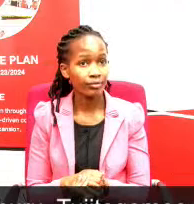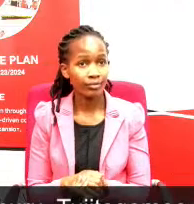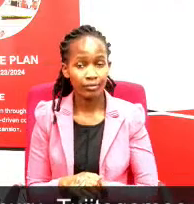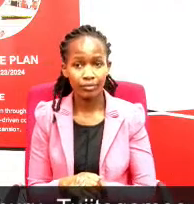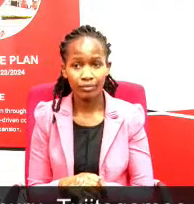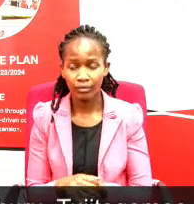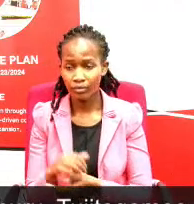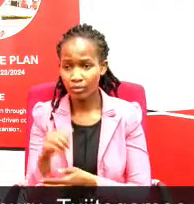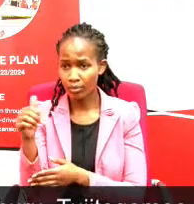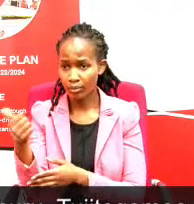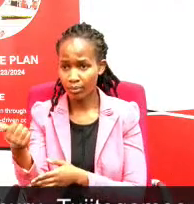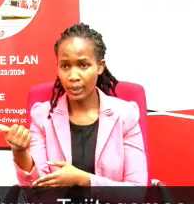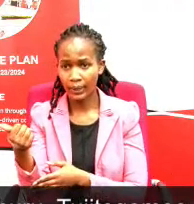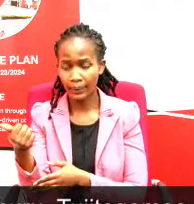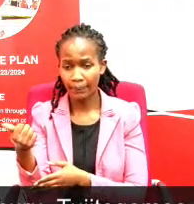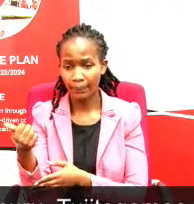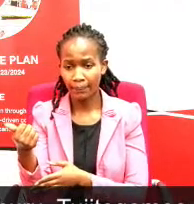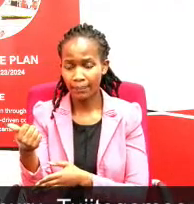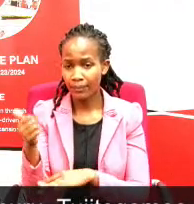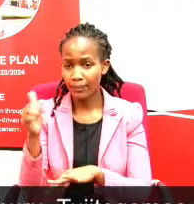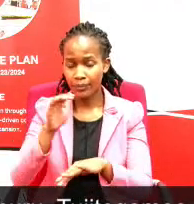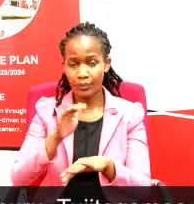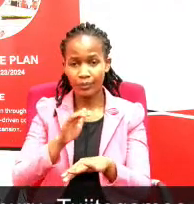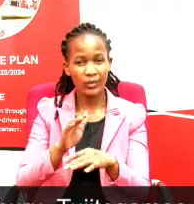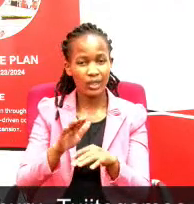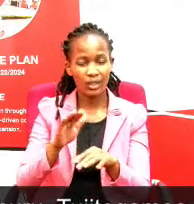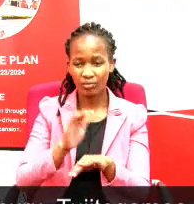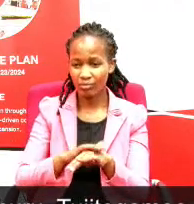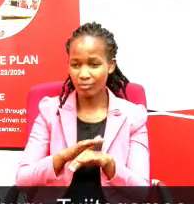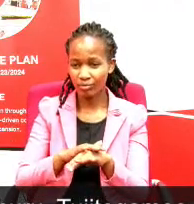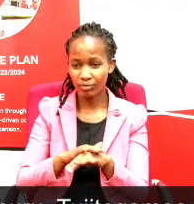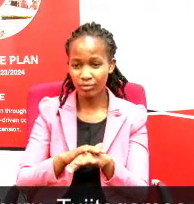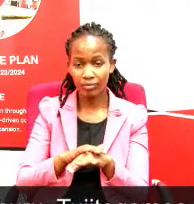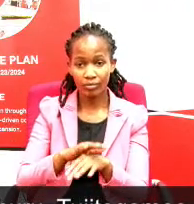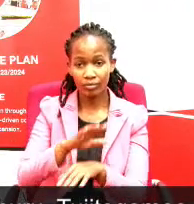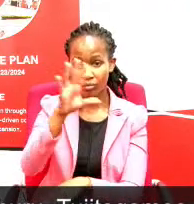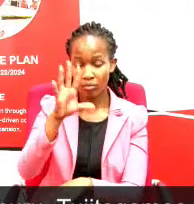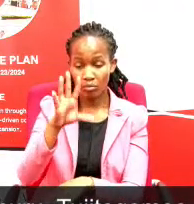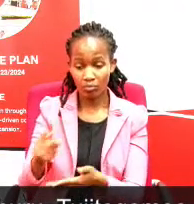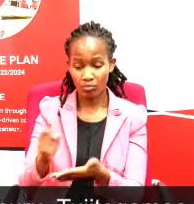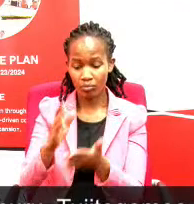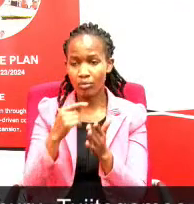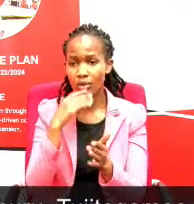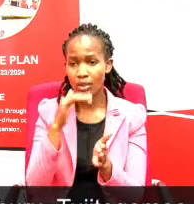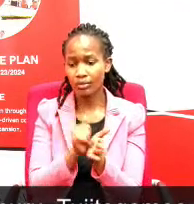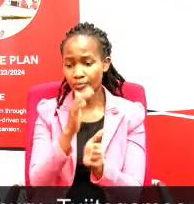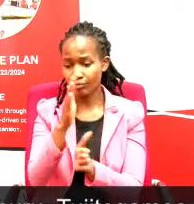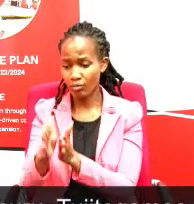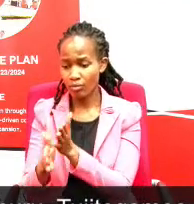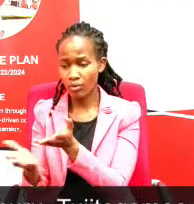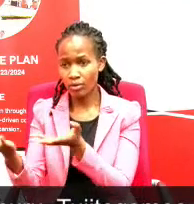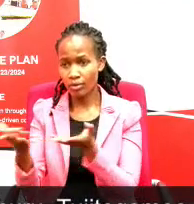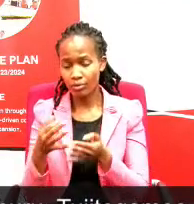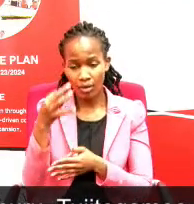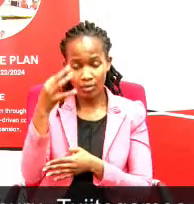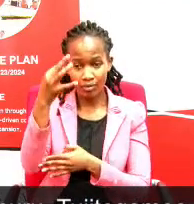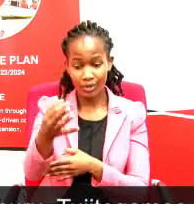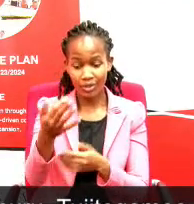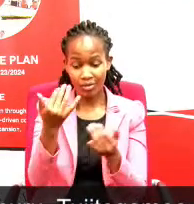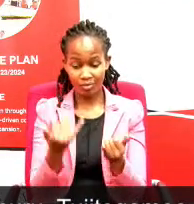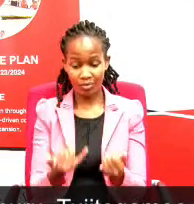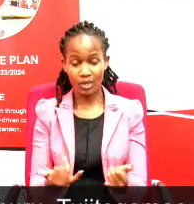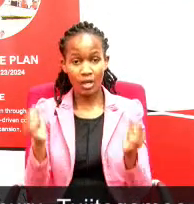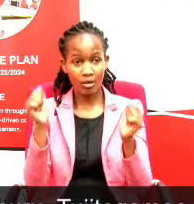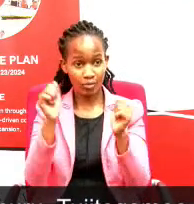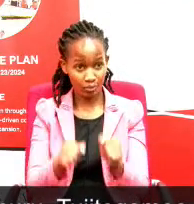Alan Lacane, a great American author, observed that planning is bringing the future into the present